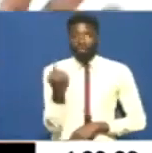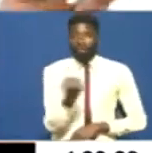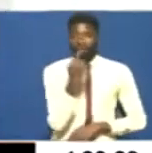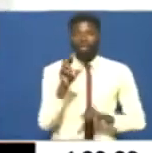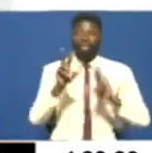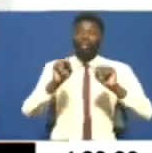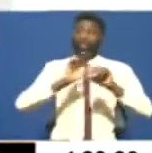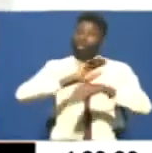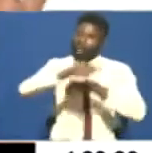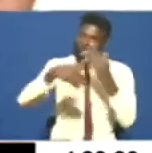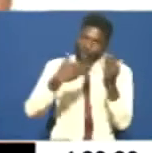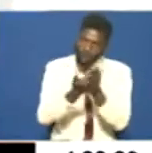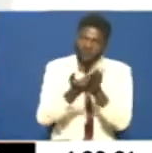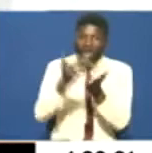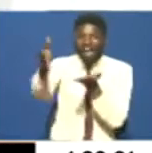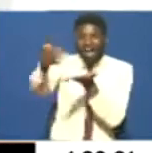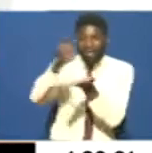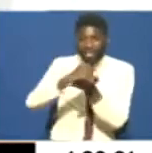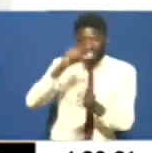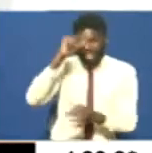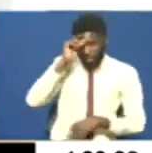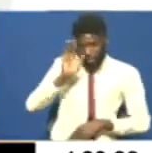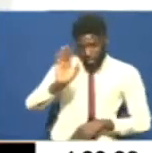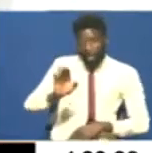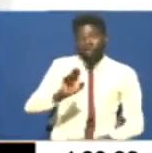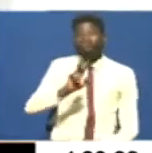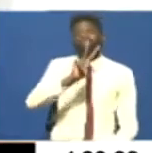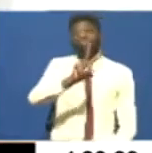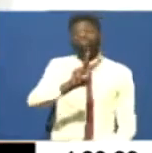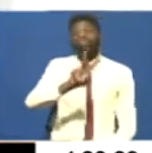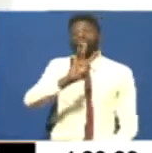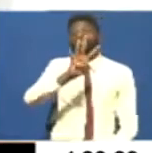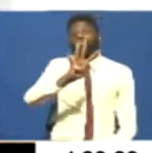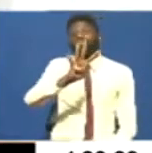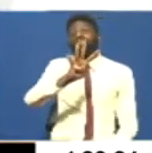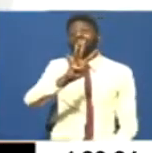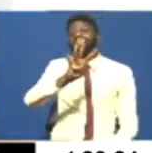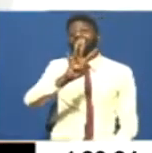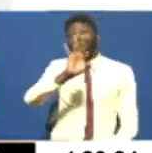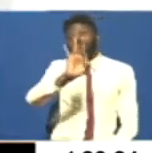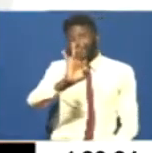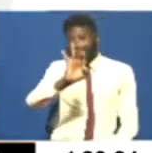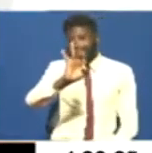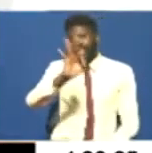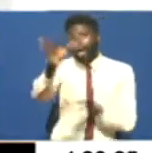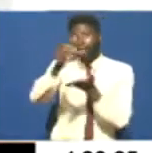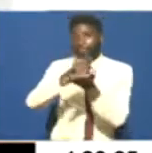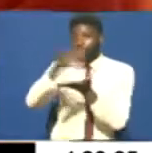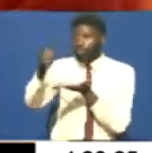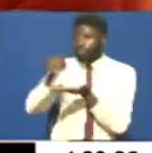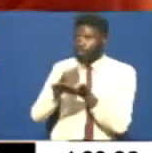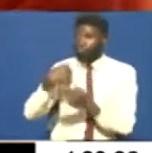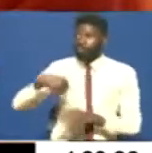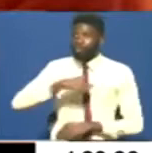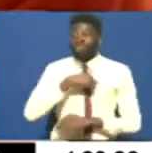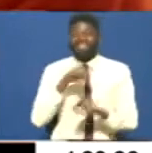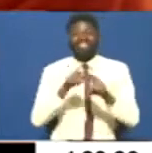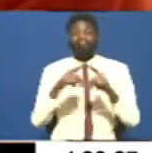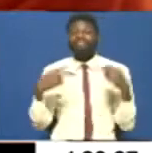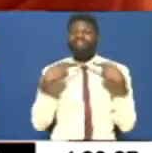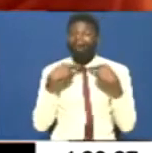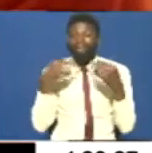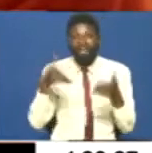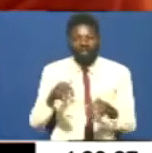government in that gazette notice, 243 appointments. So again, we are stuck there. According